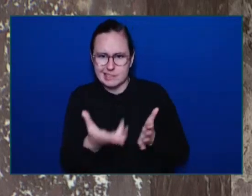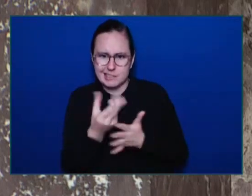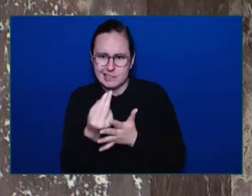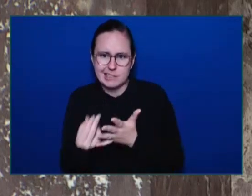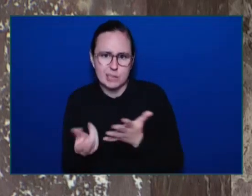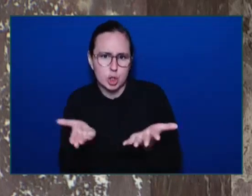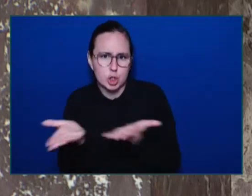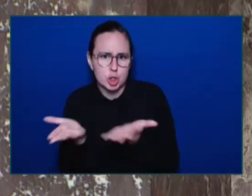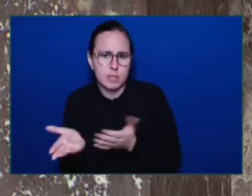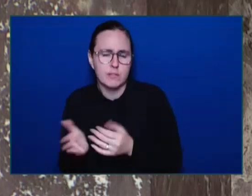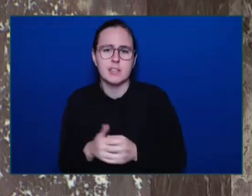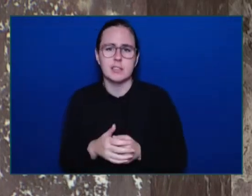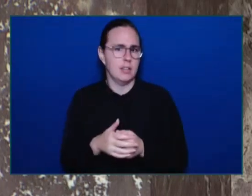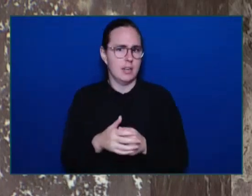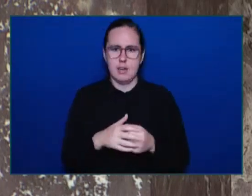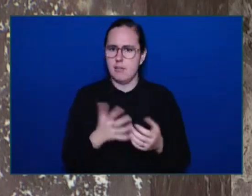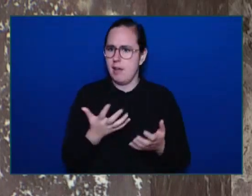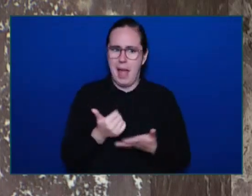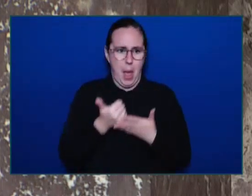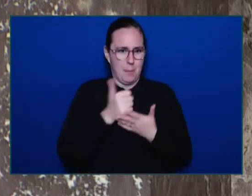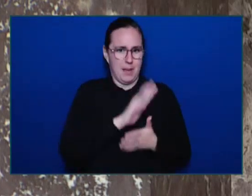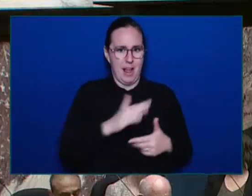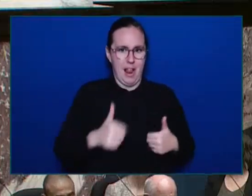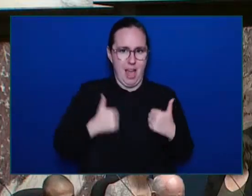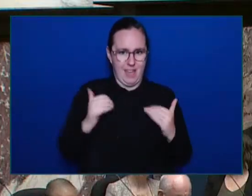is housing people, and we're going to continue to do that work.